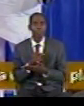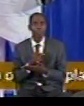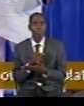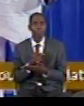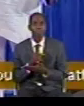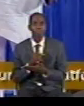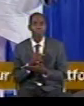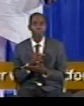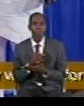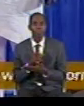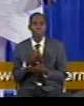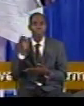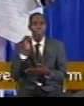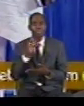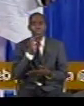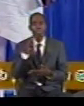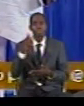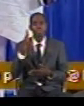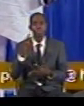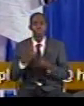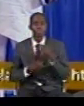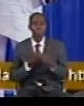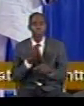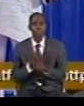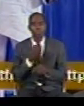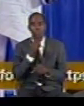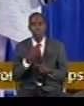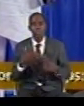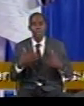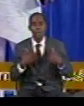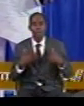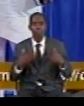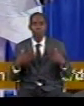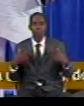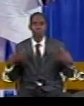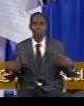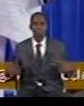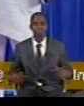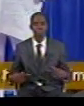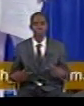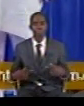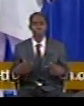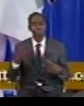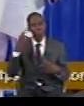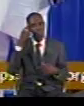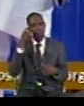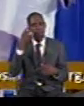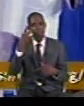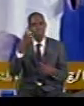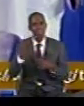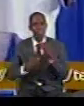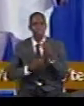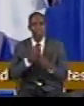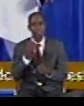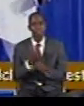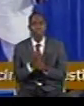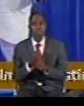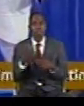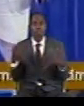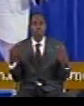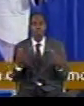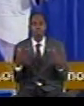She's 27 years old. She has arthritis for complete 3 years. That is the problem of the